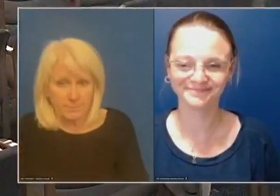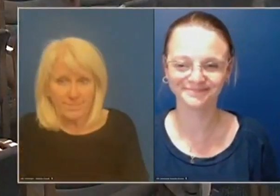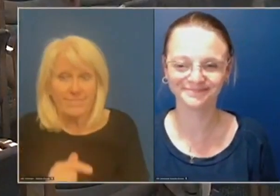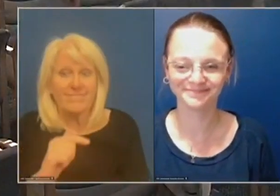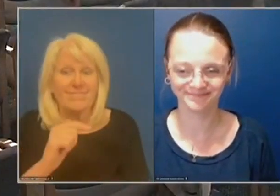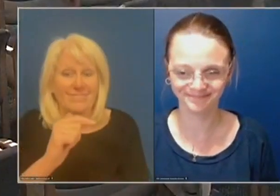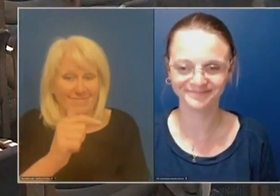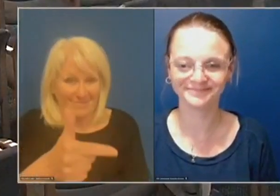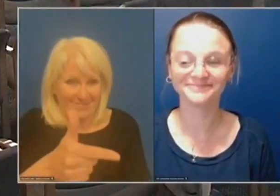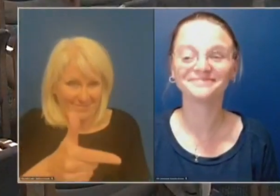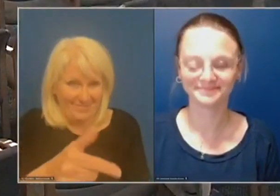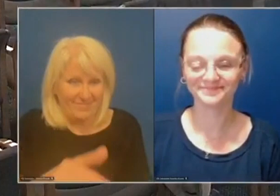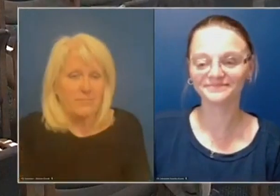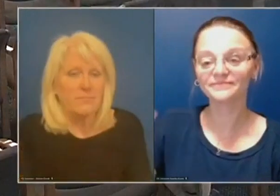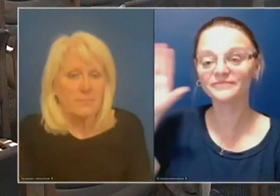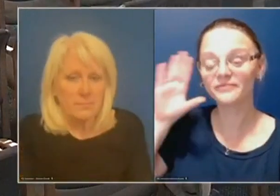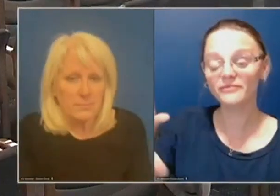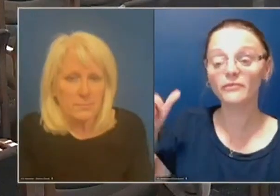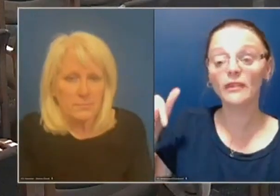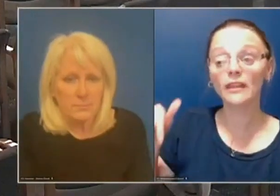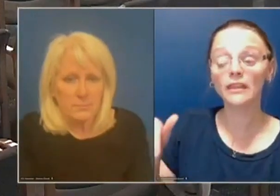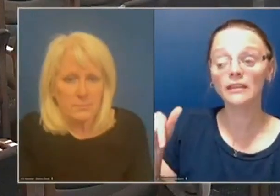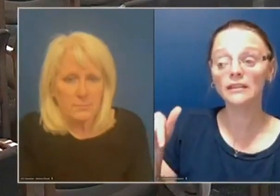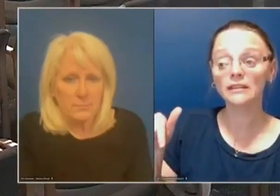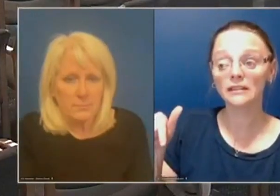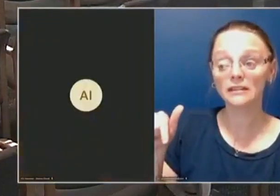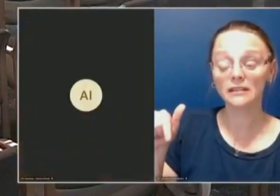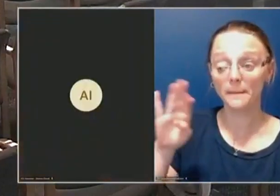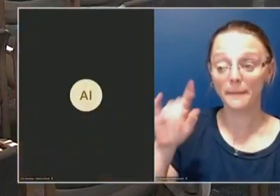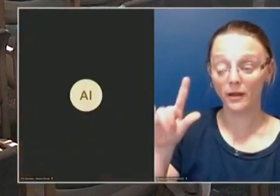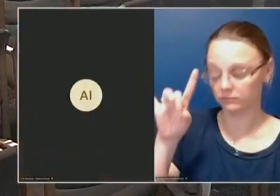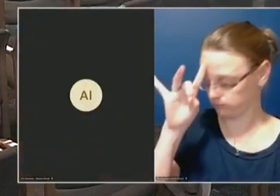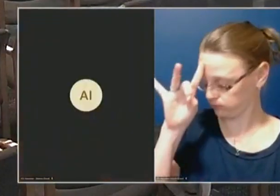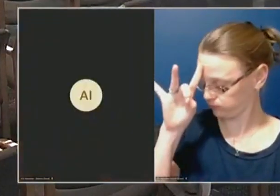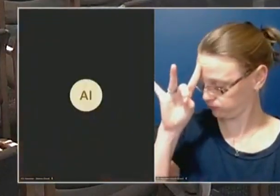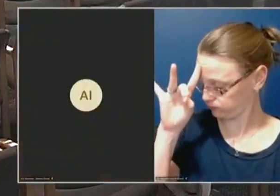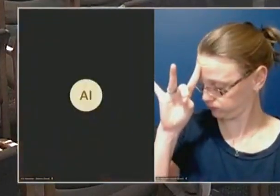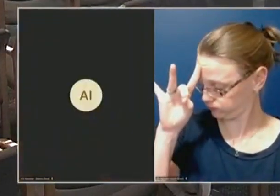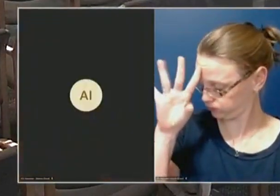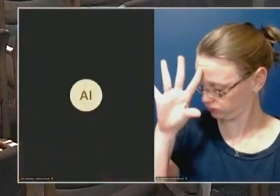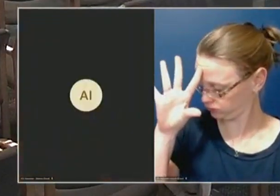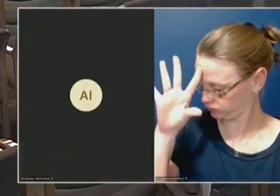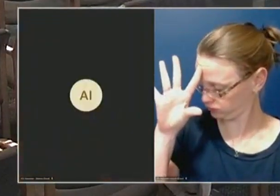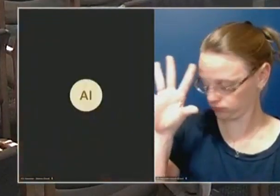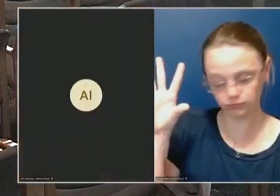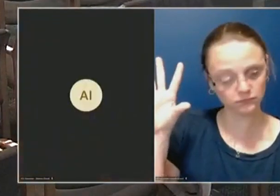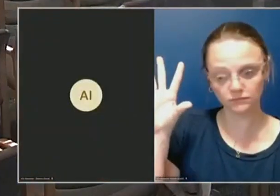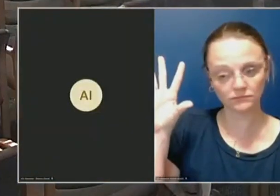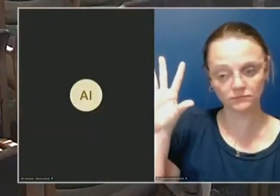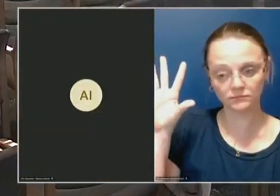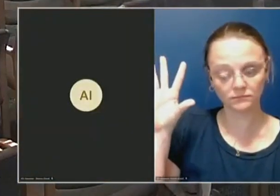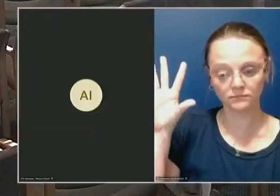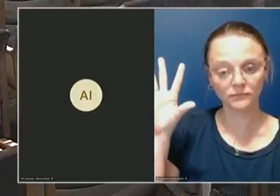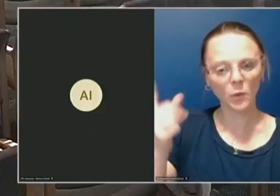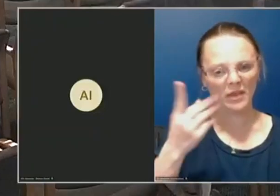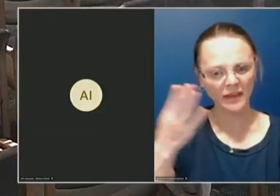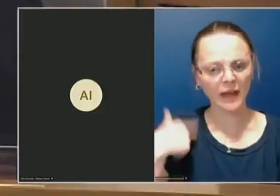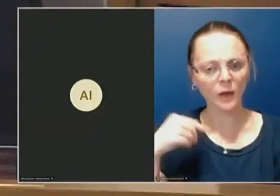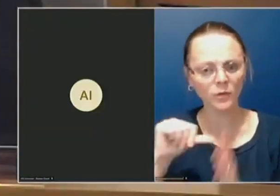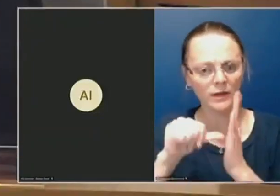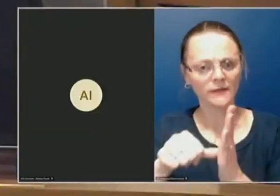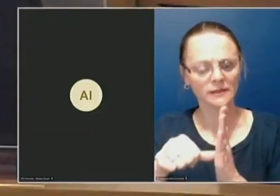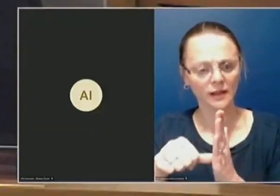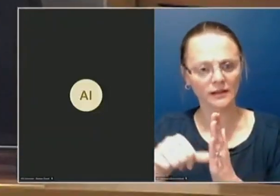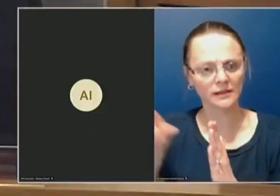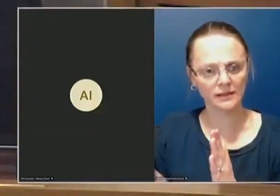Yes, to me, this is a horrific bill. One of the points, and I'll emphasize what Rep.